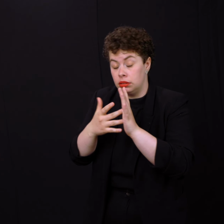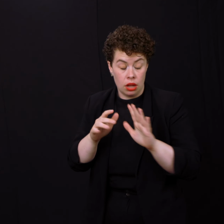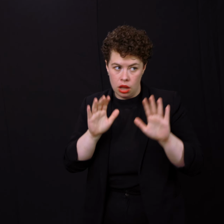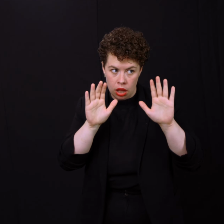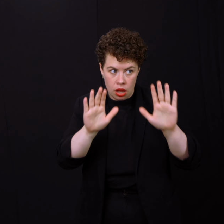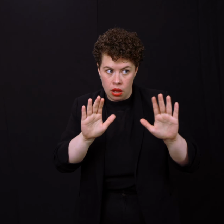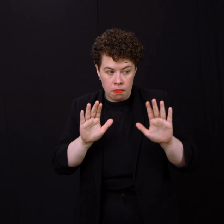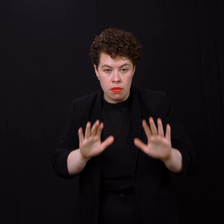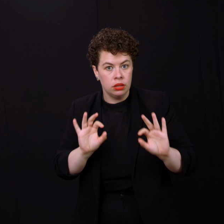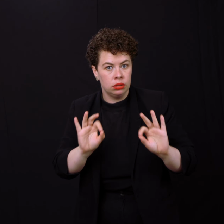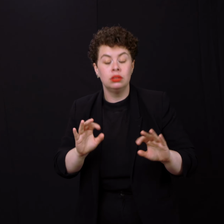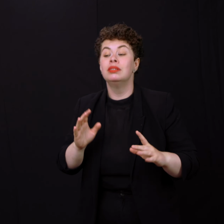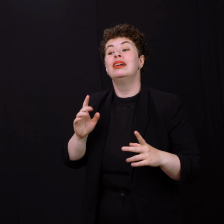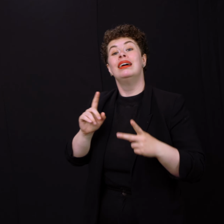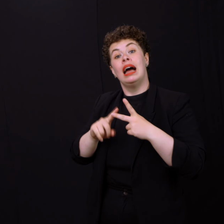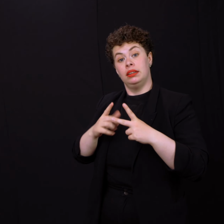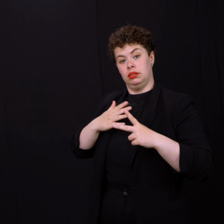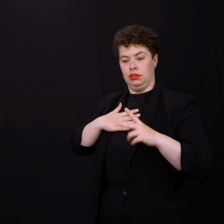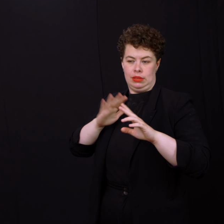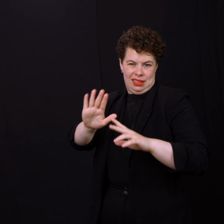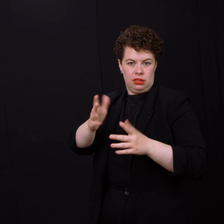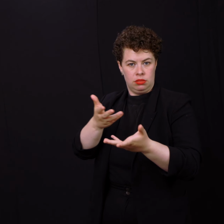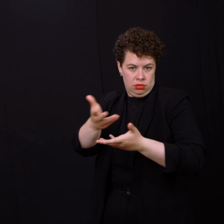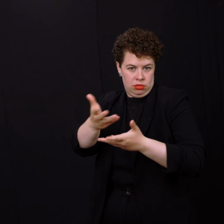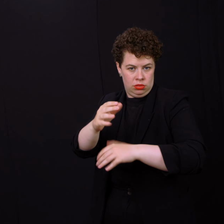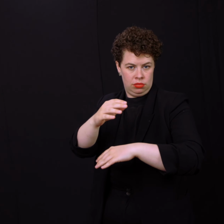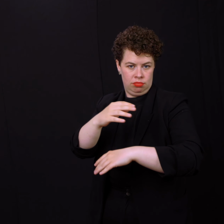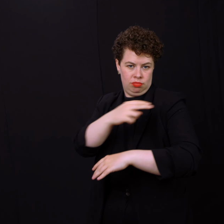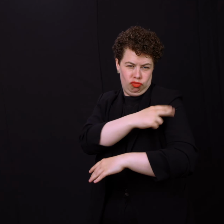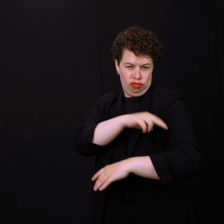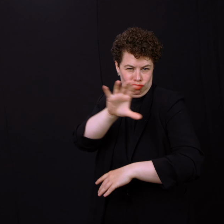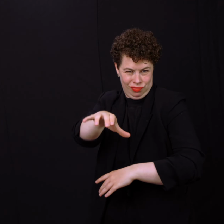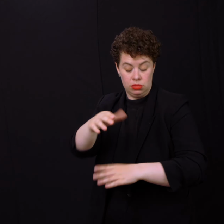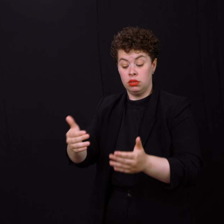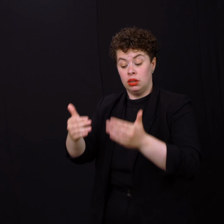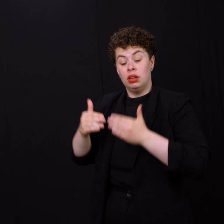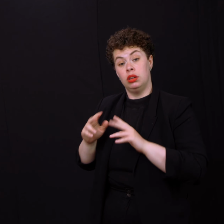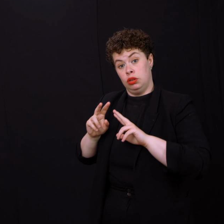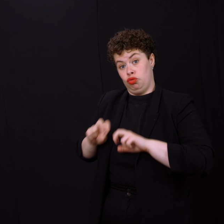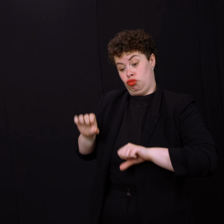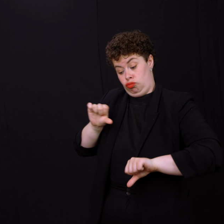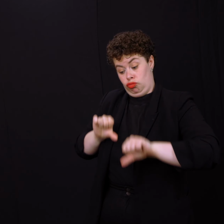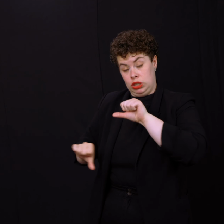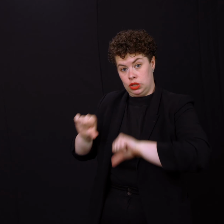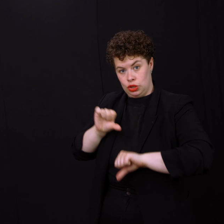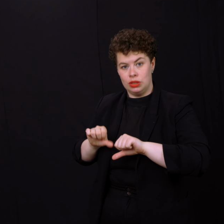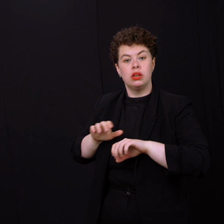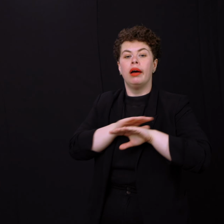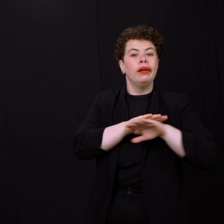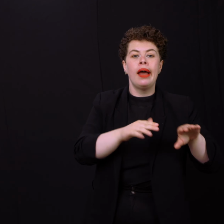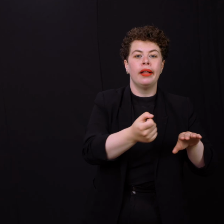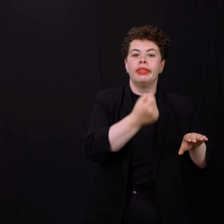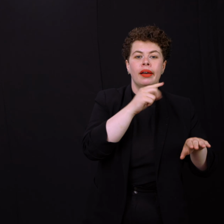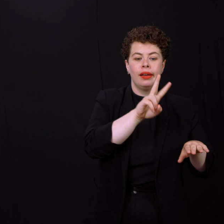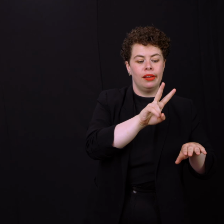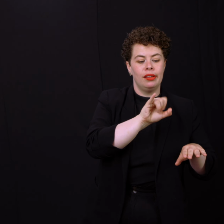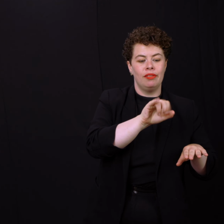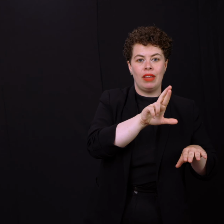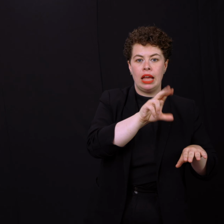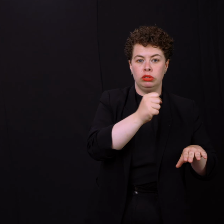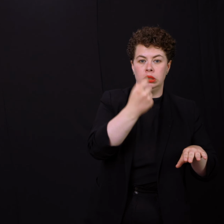amazing. Yeah. And then from the research perspective, developing this non-viral gene therapy directly works towards